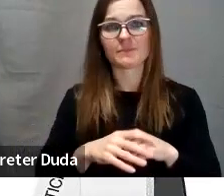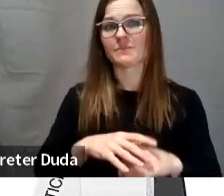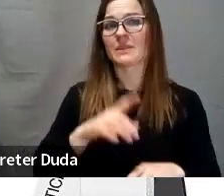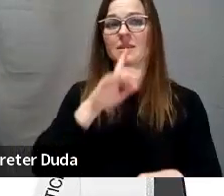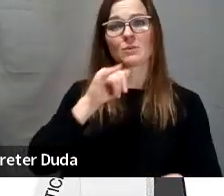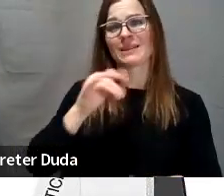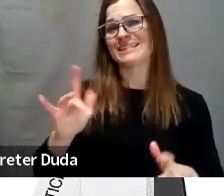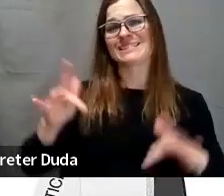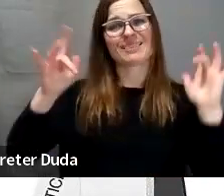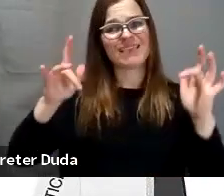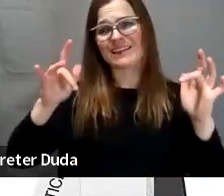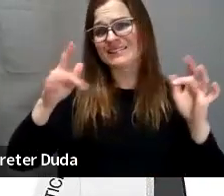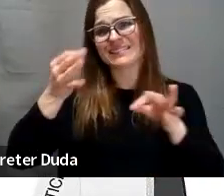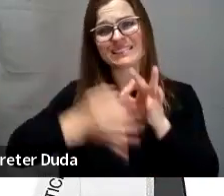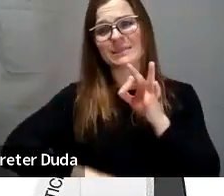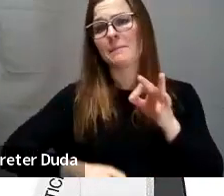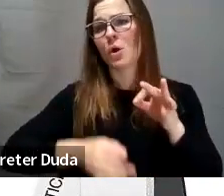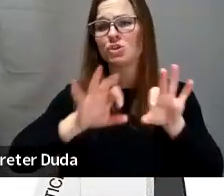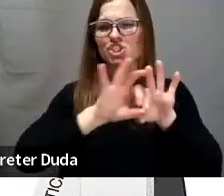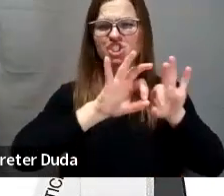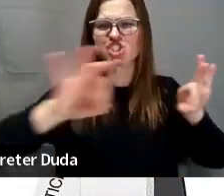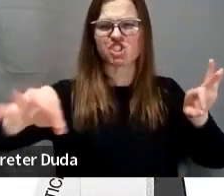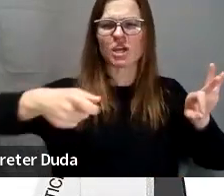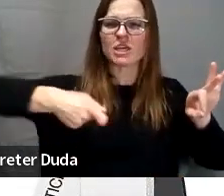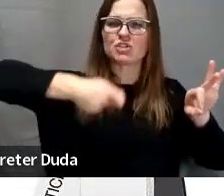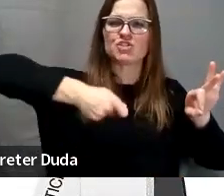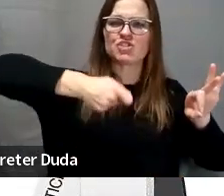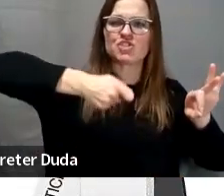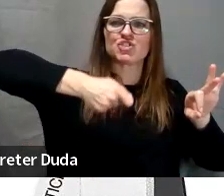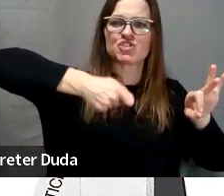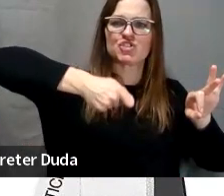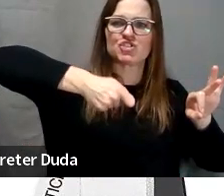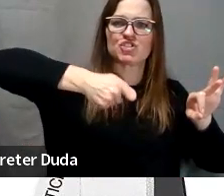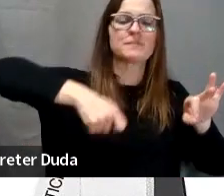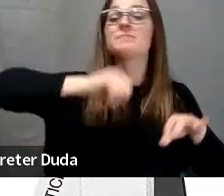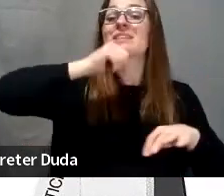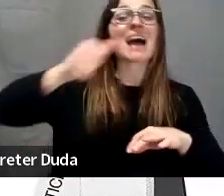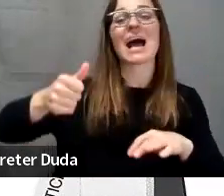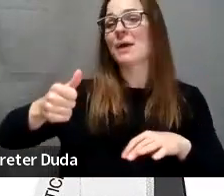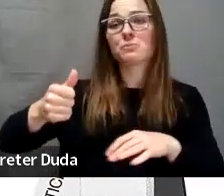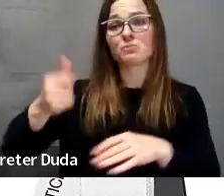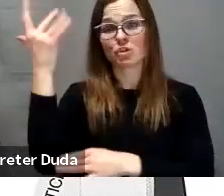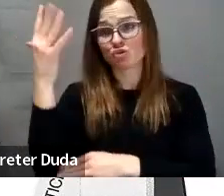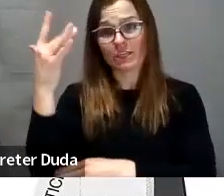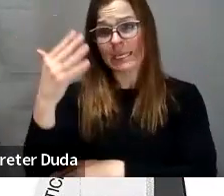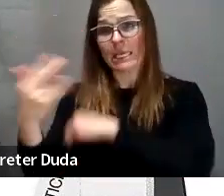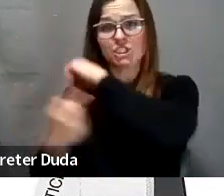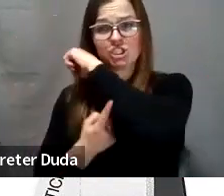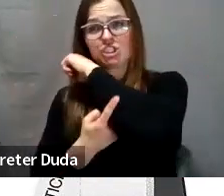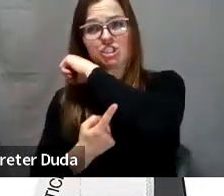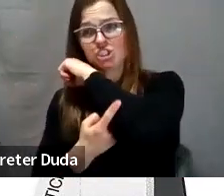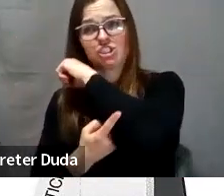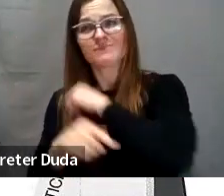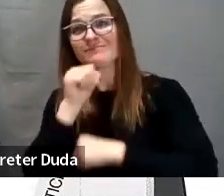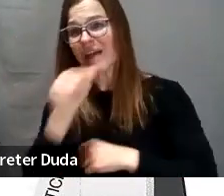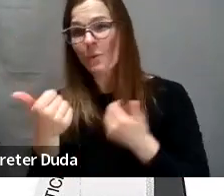just lightweight, simple to cut smaller branches. I wouldn't go and try to cut down a tree with this. You'd be there for a while